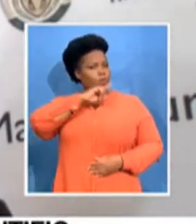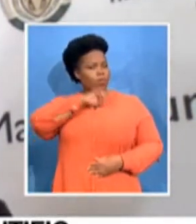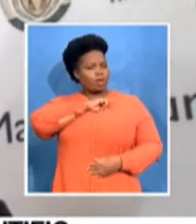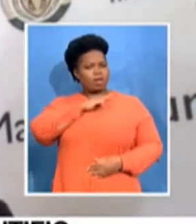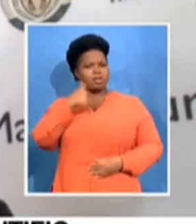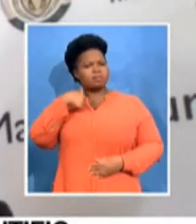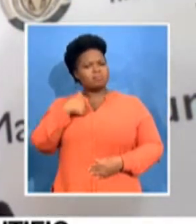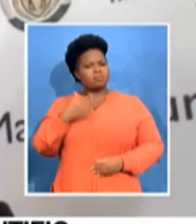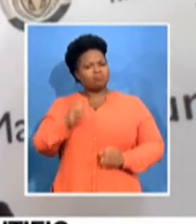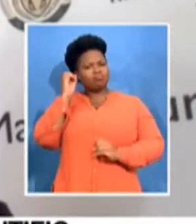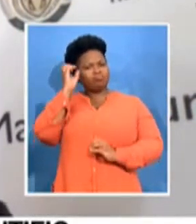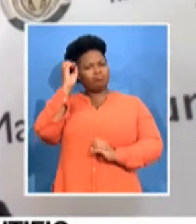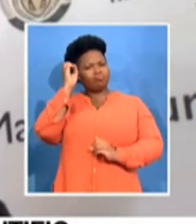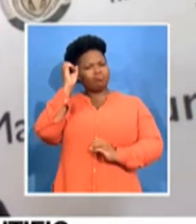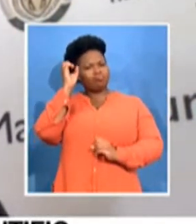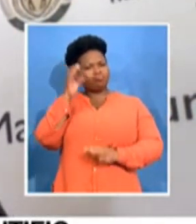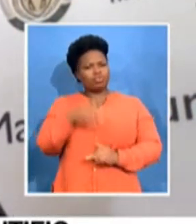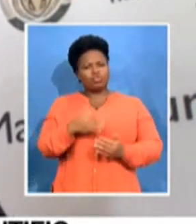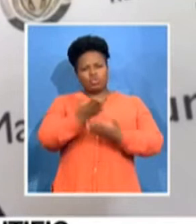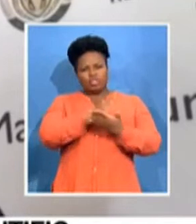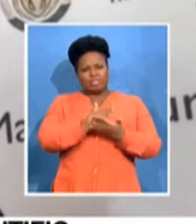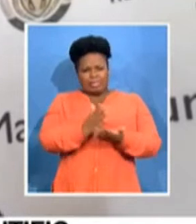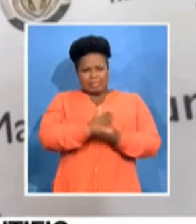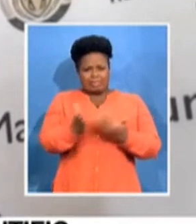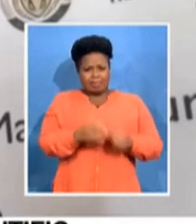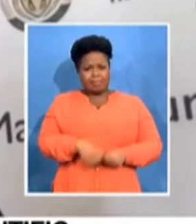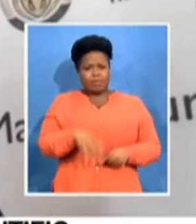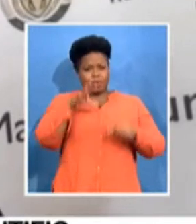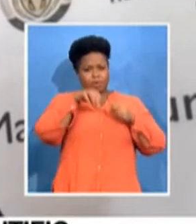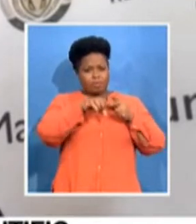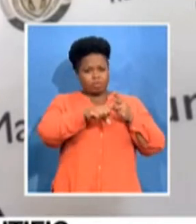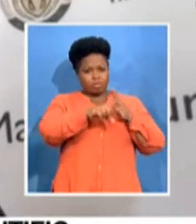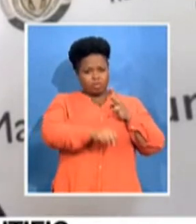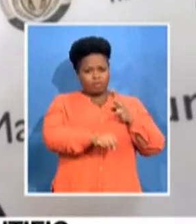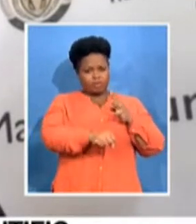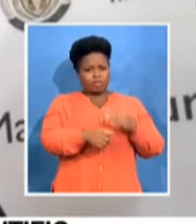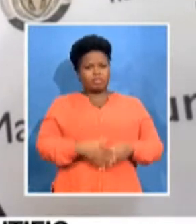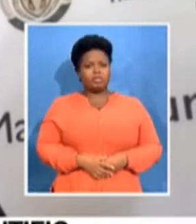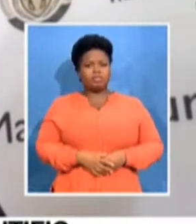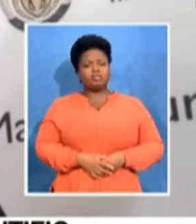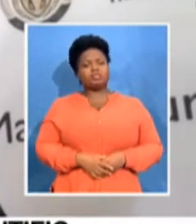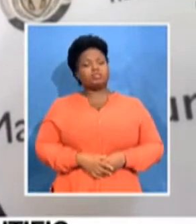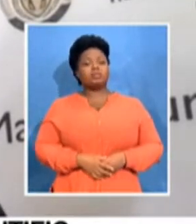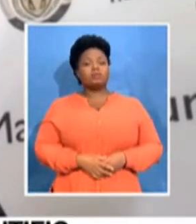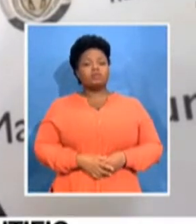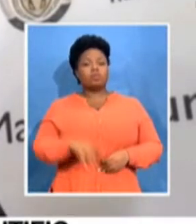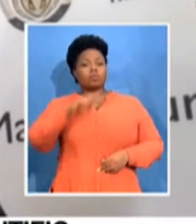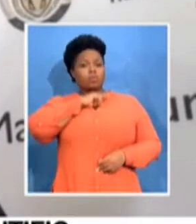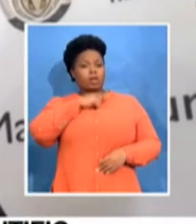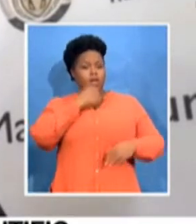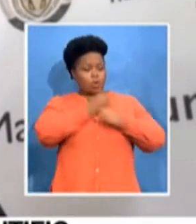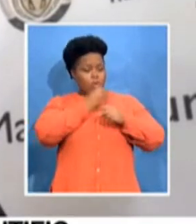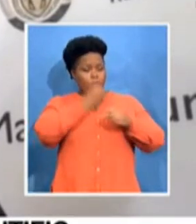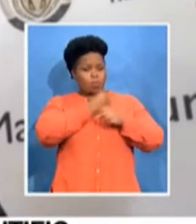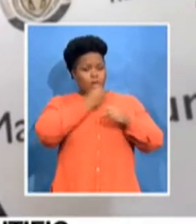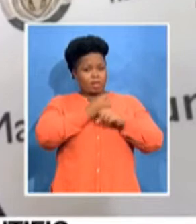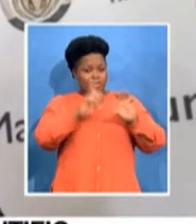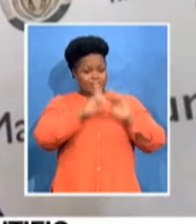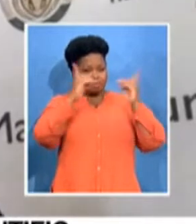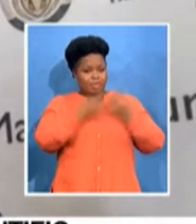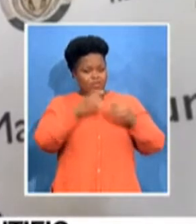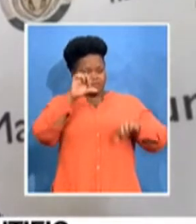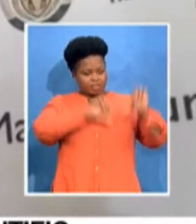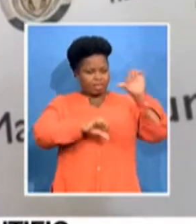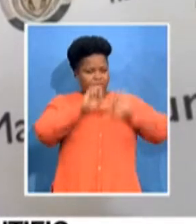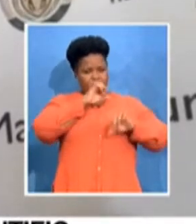scientific findings from the work that has been funded by our Department of Science and Innovation in support